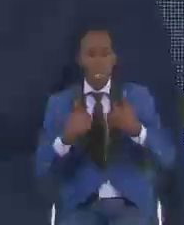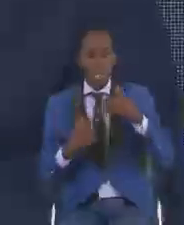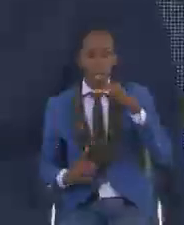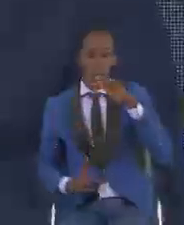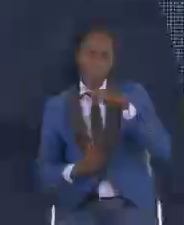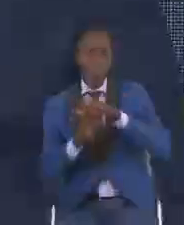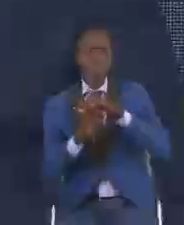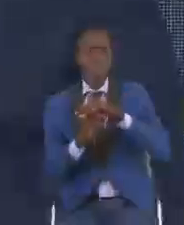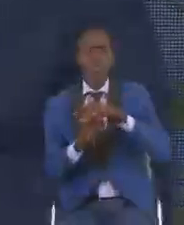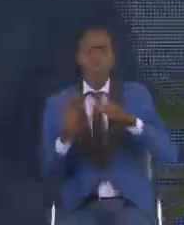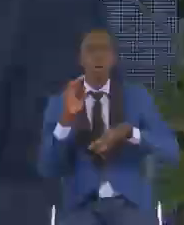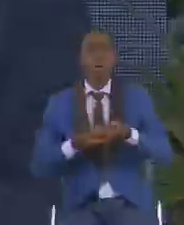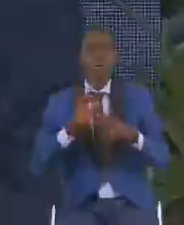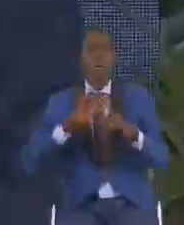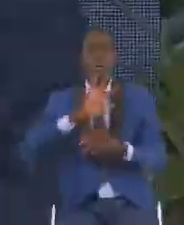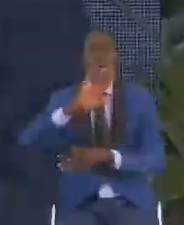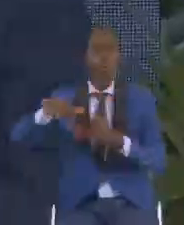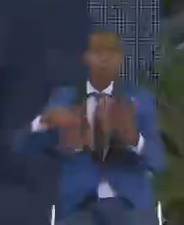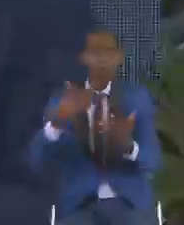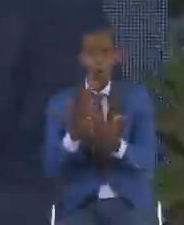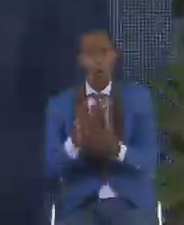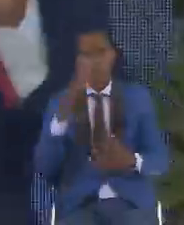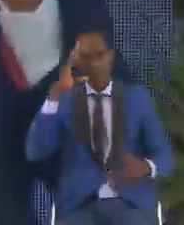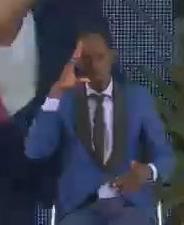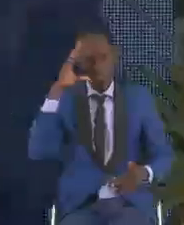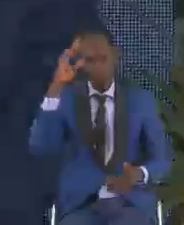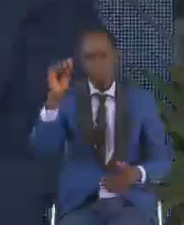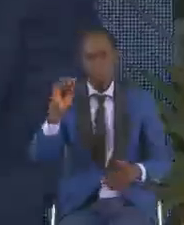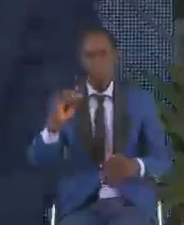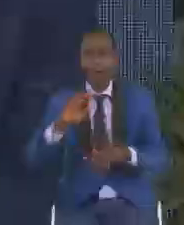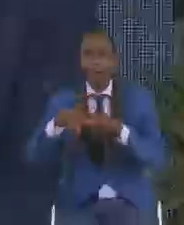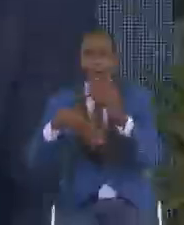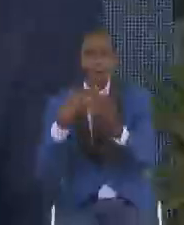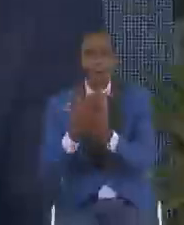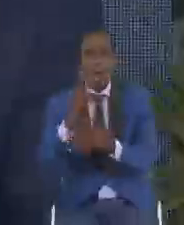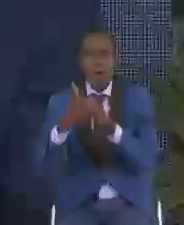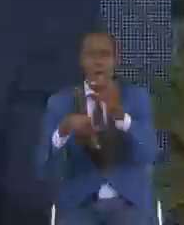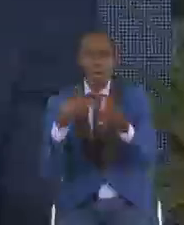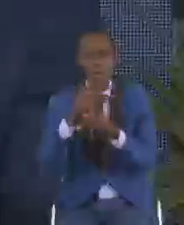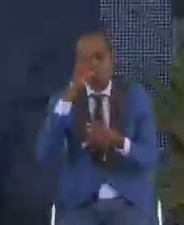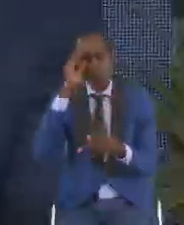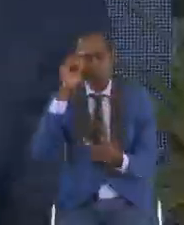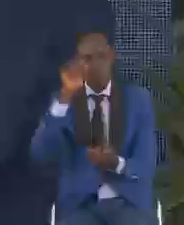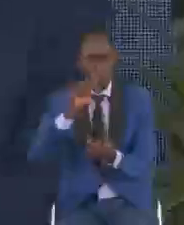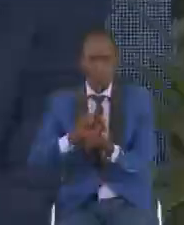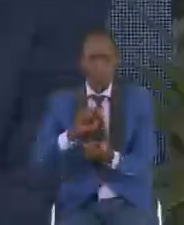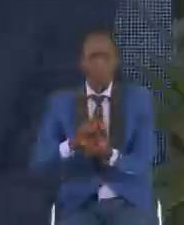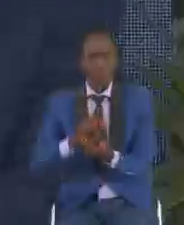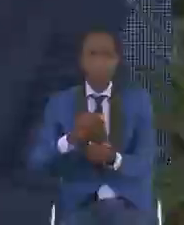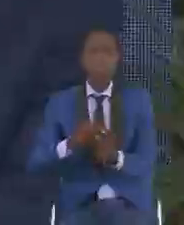appeared unto all men, all kinds of men, low,